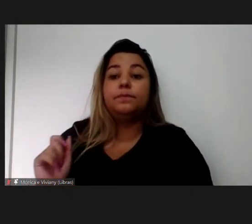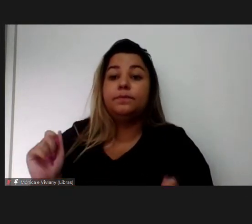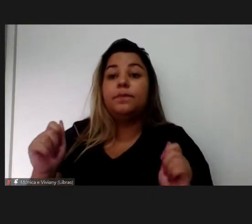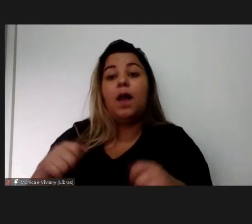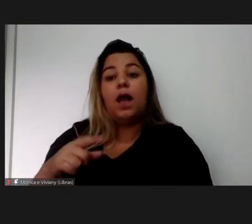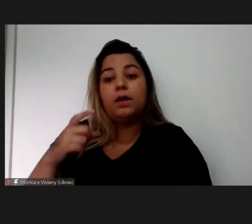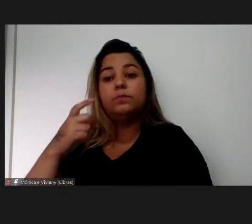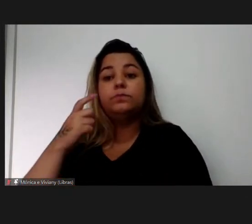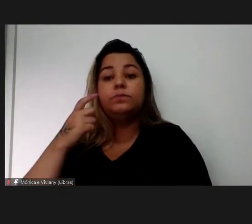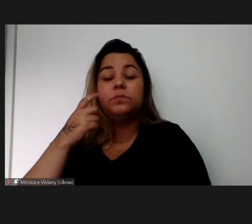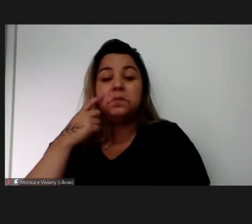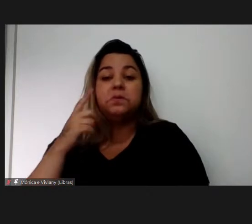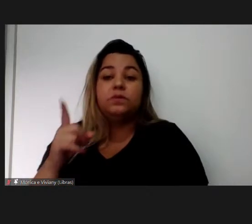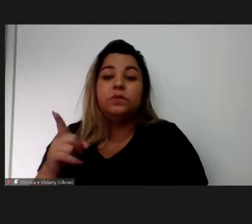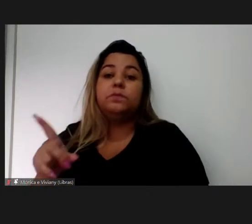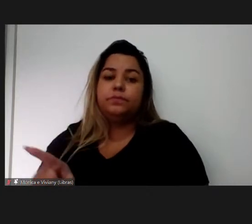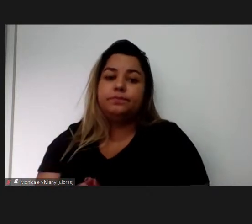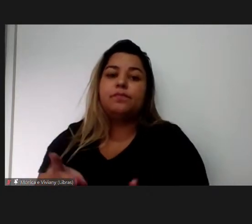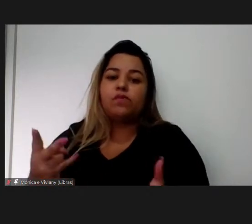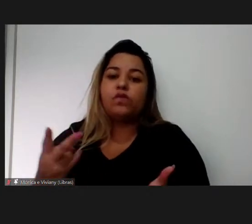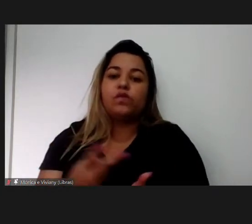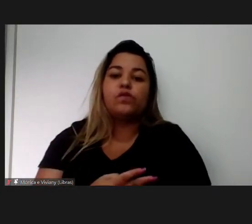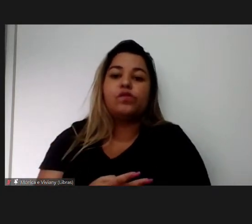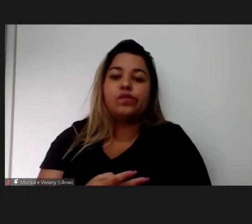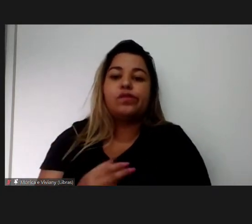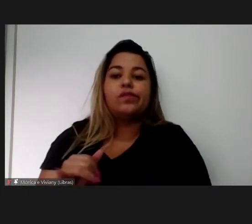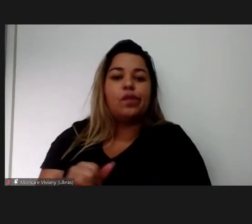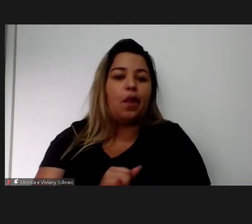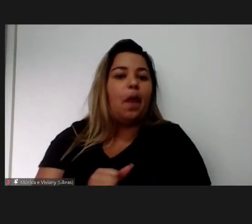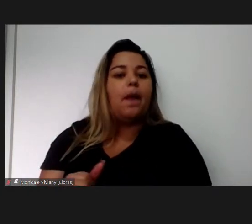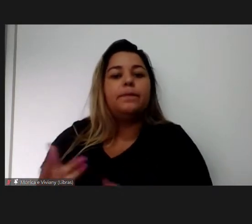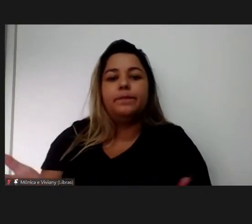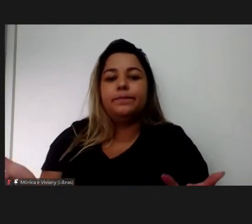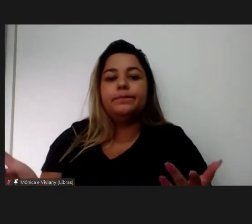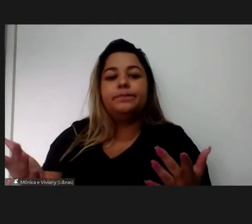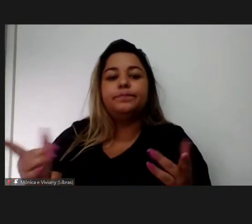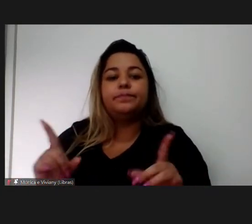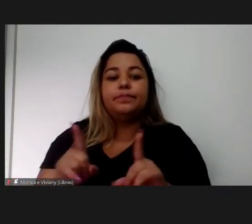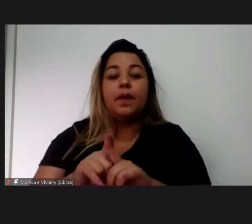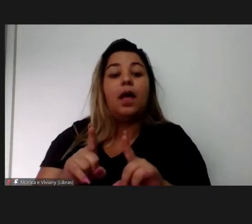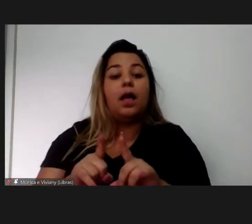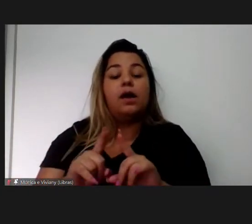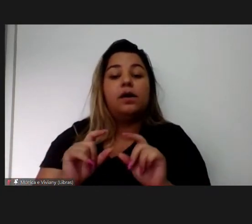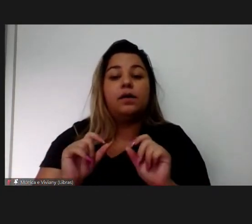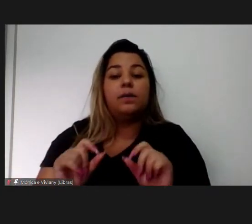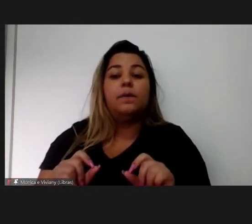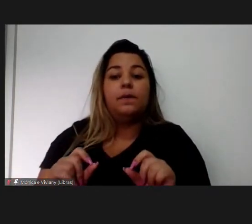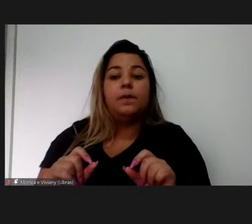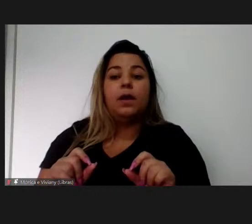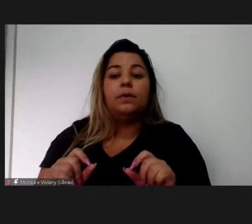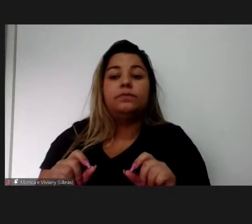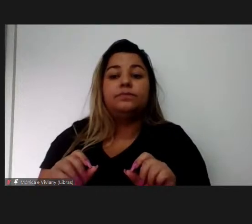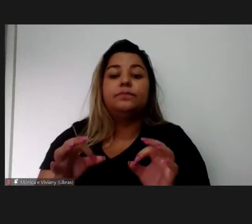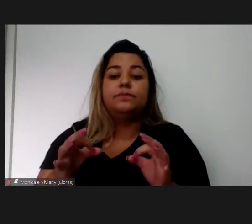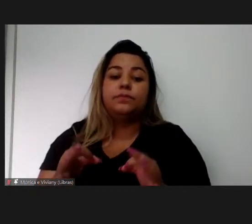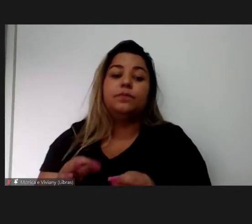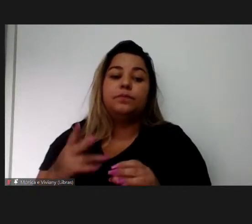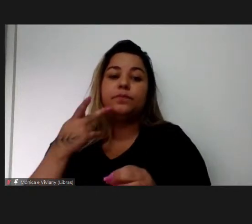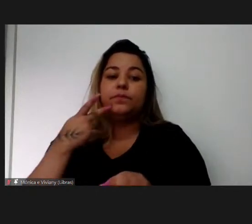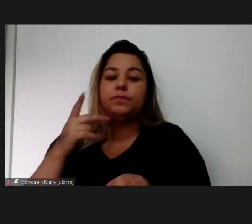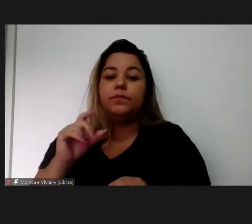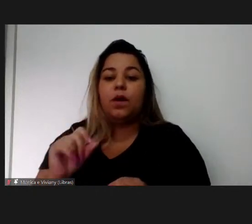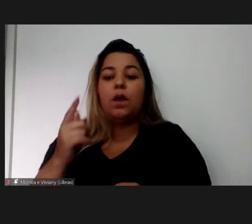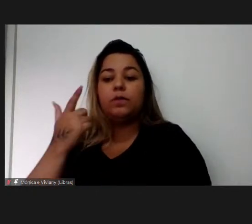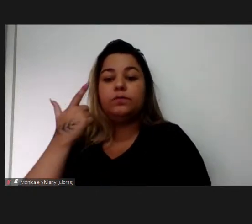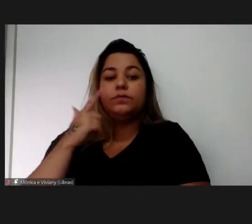in the primary attention. We need for it to guarantee a minimal structure and that is adequate